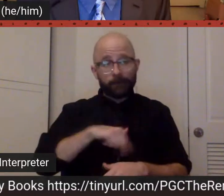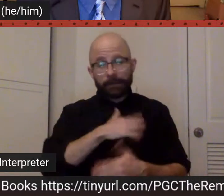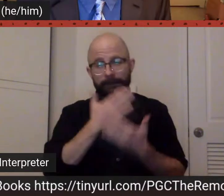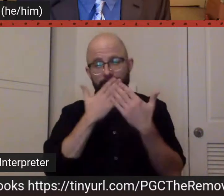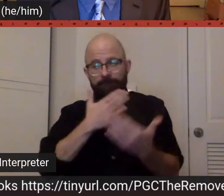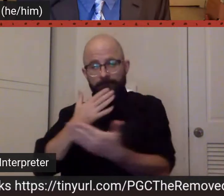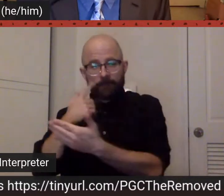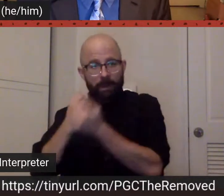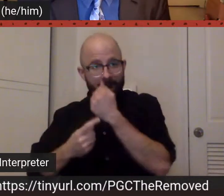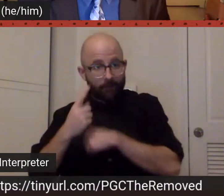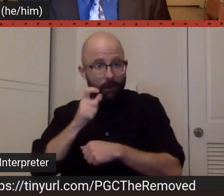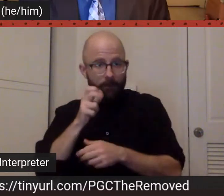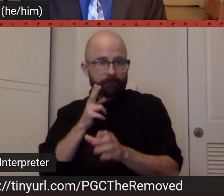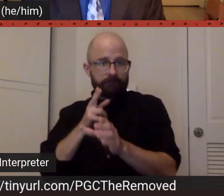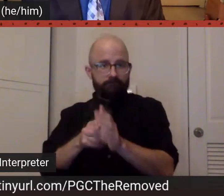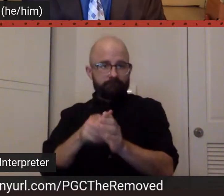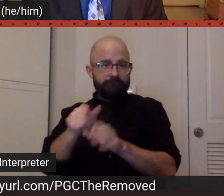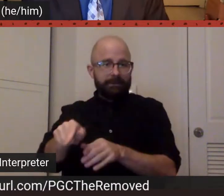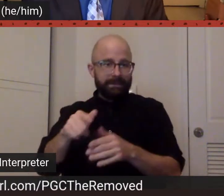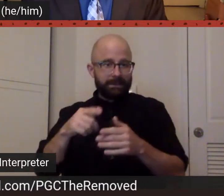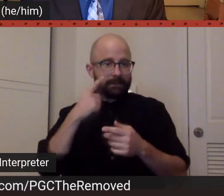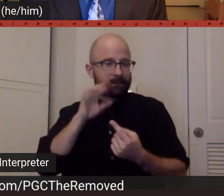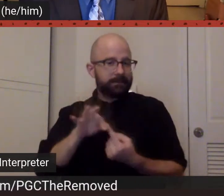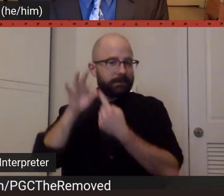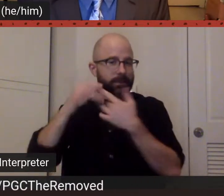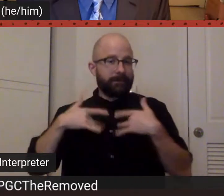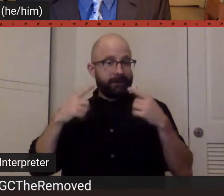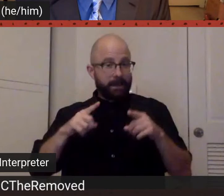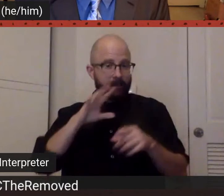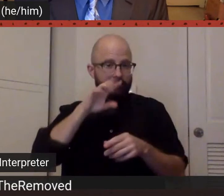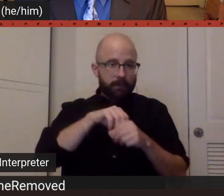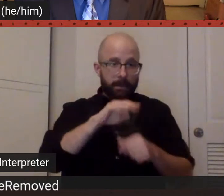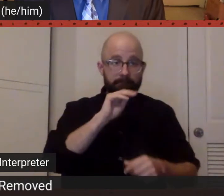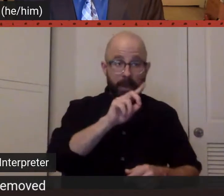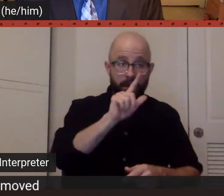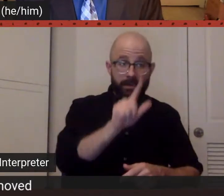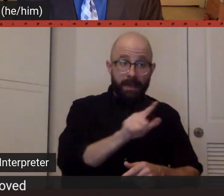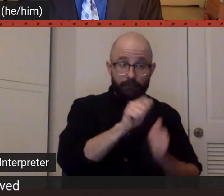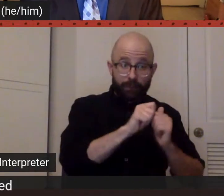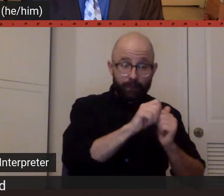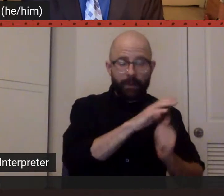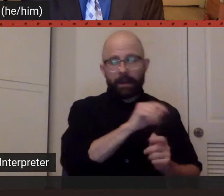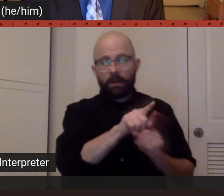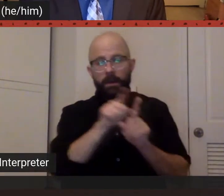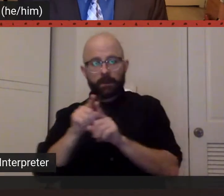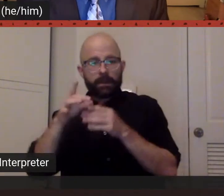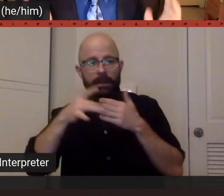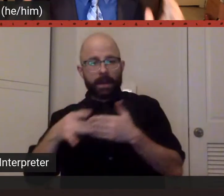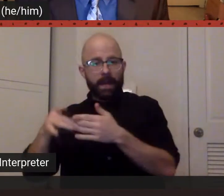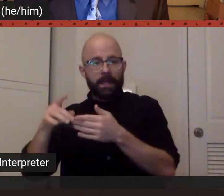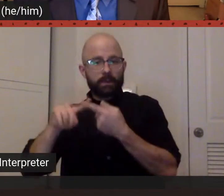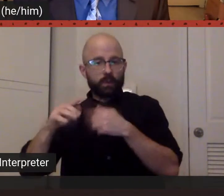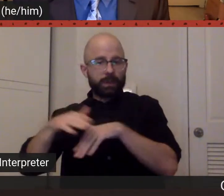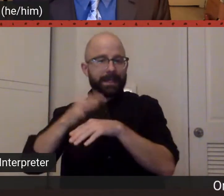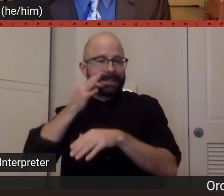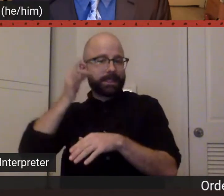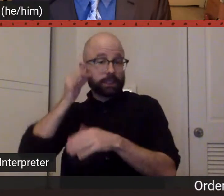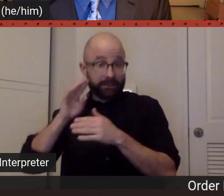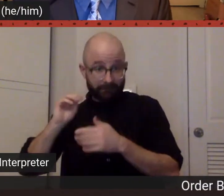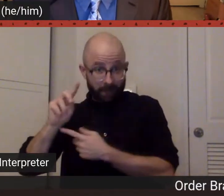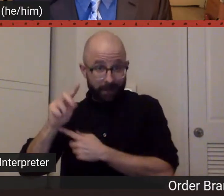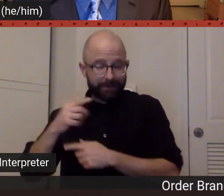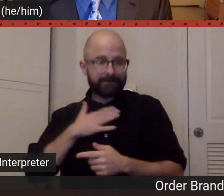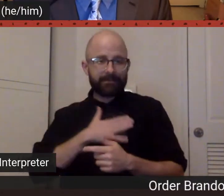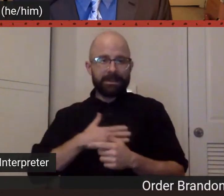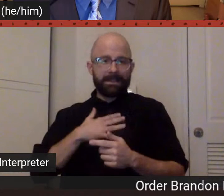everyone for tuning in for this very special event as part of both Maryland Libraries Together and also Guide to Indigenous Maryland. Please watch this space. We